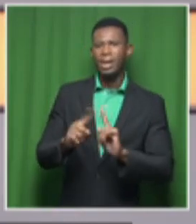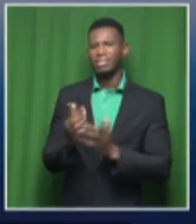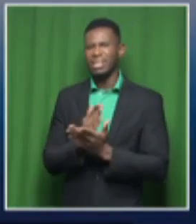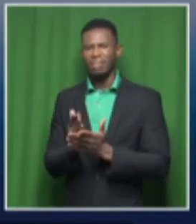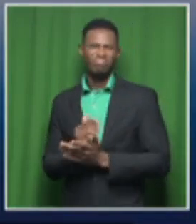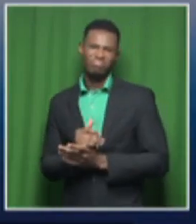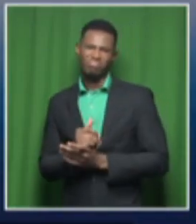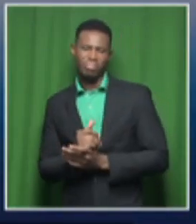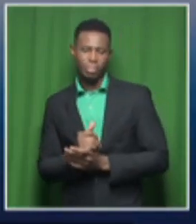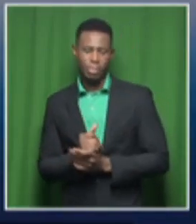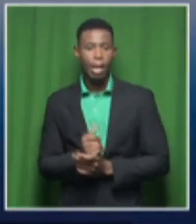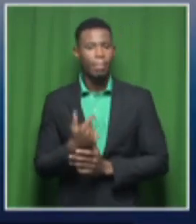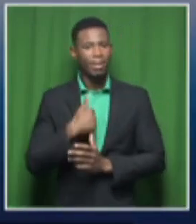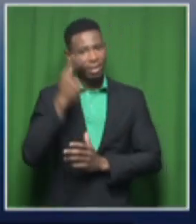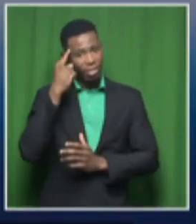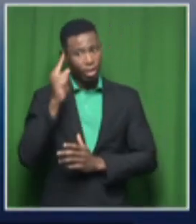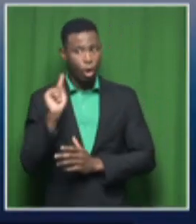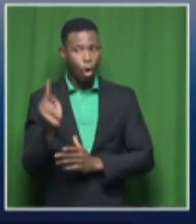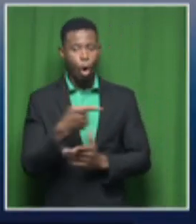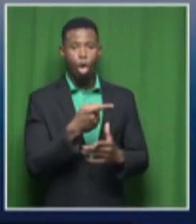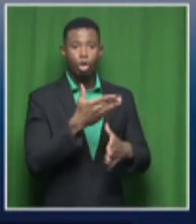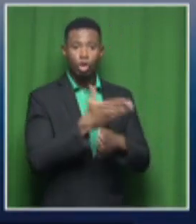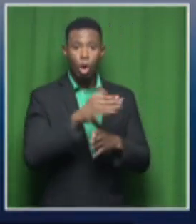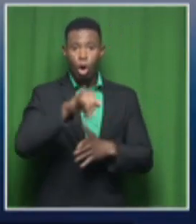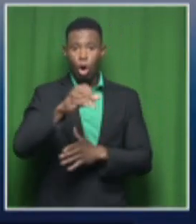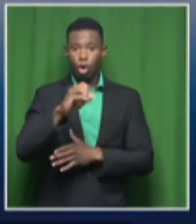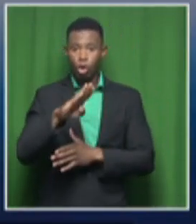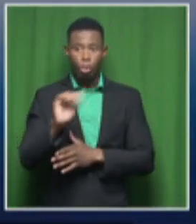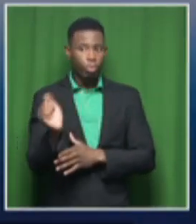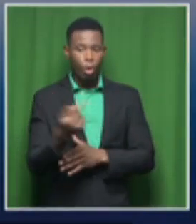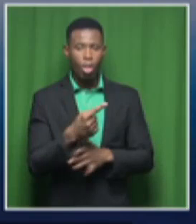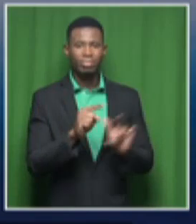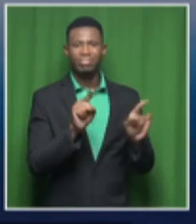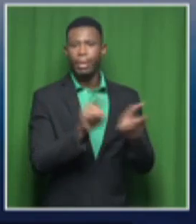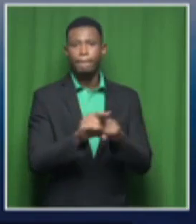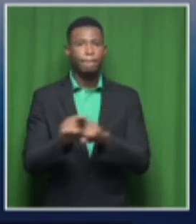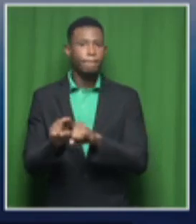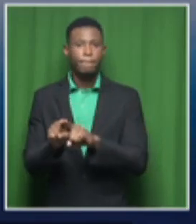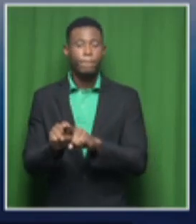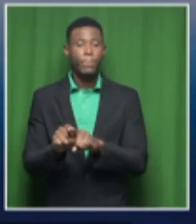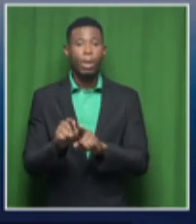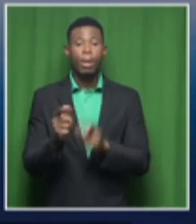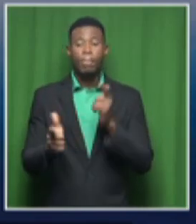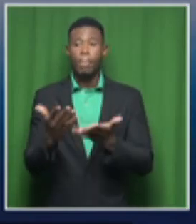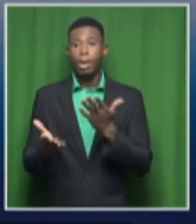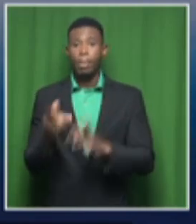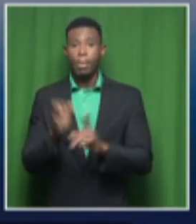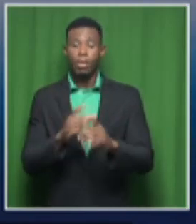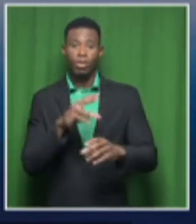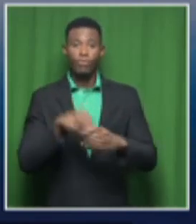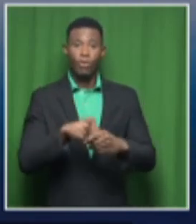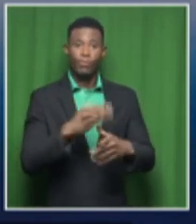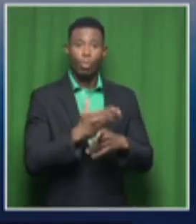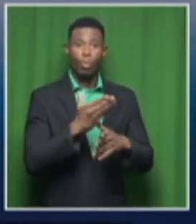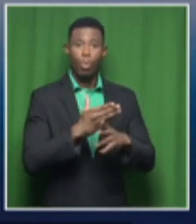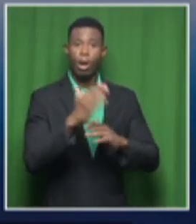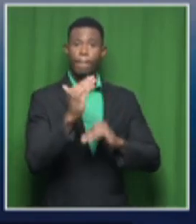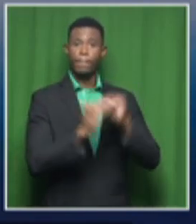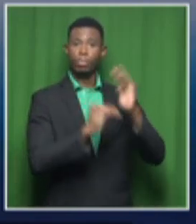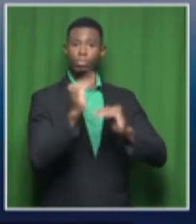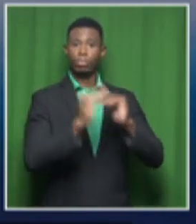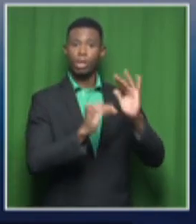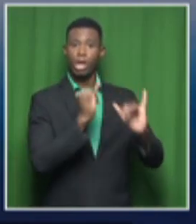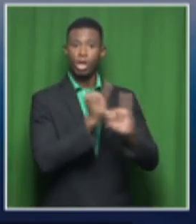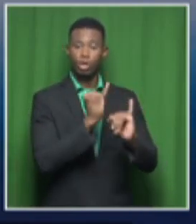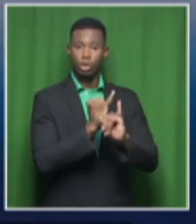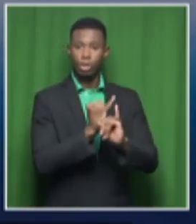I think all the jobs are the same, because the person who is starting in the industry, in the construction industry, want to succeed in the working industry.